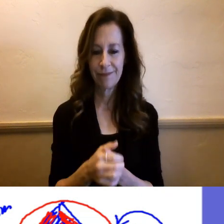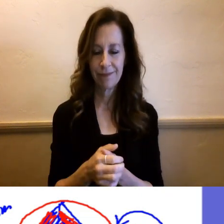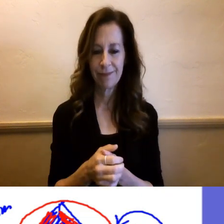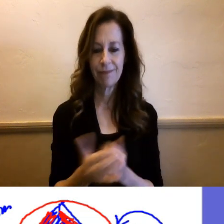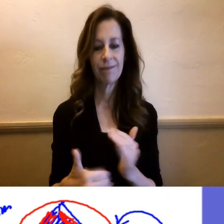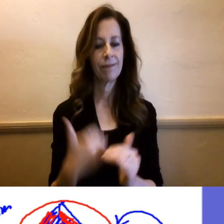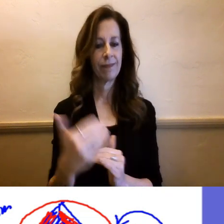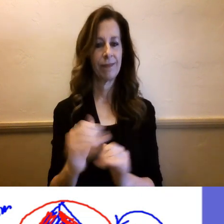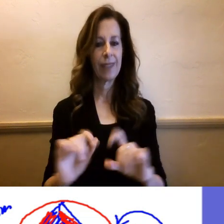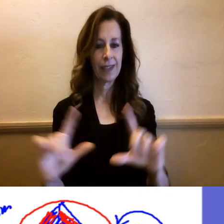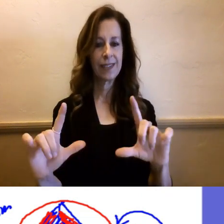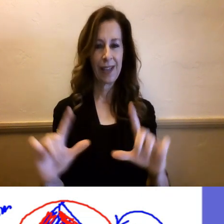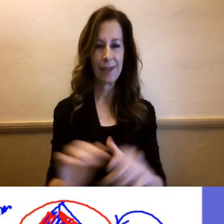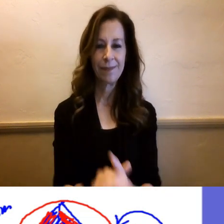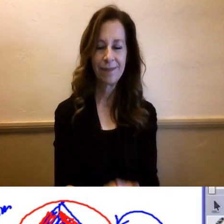All right, next slide.